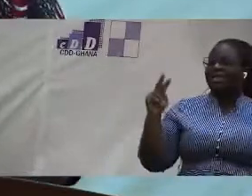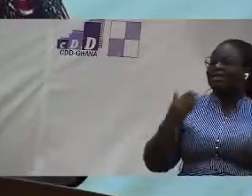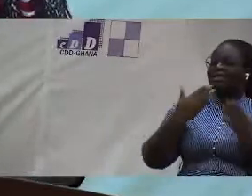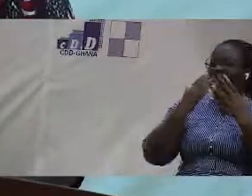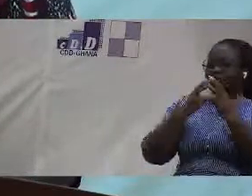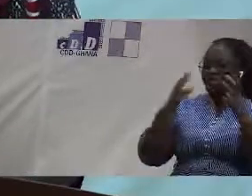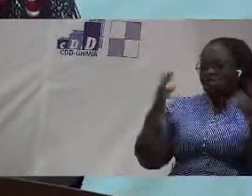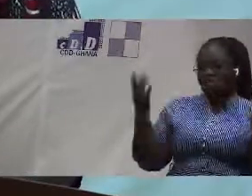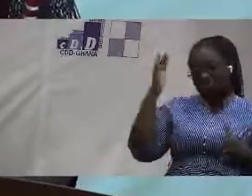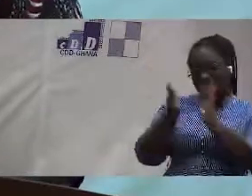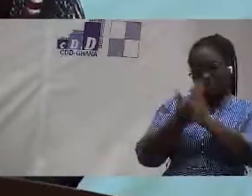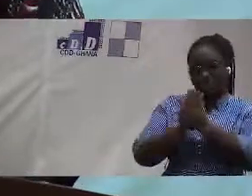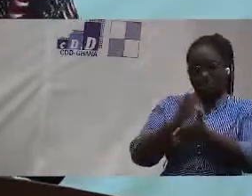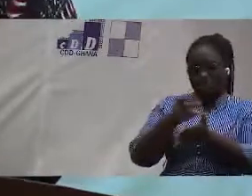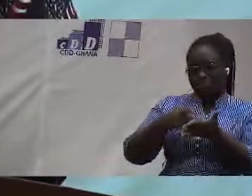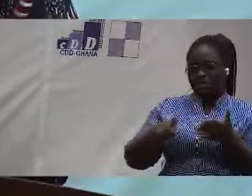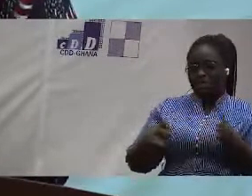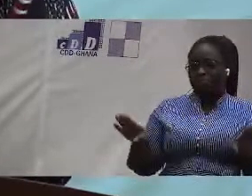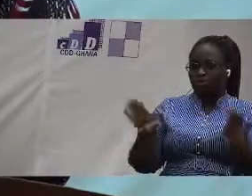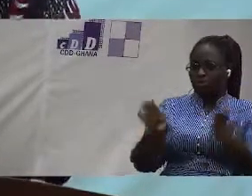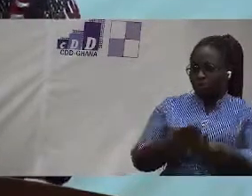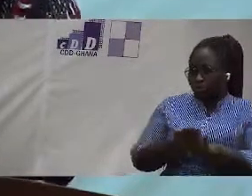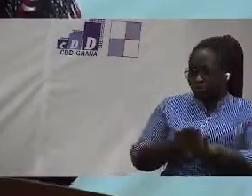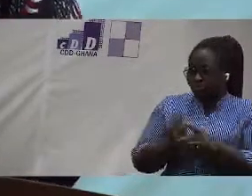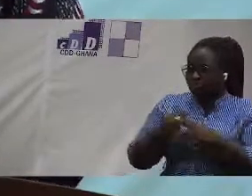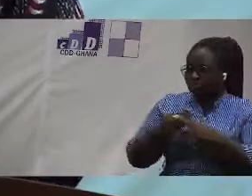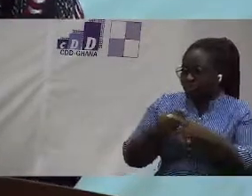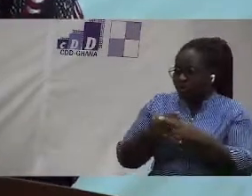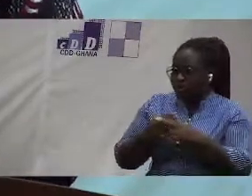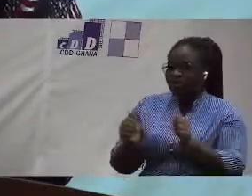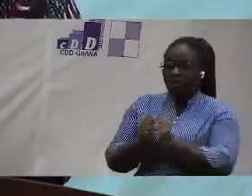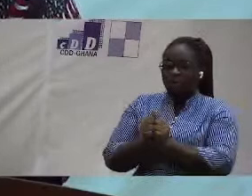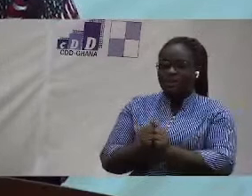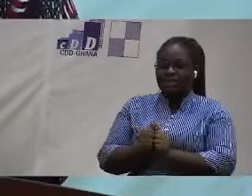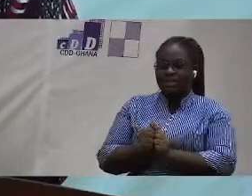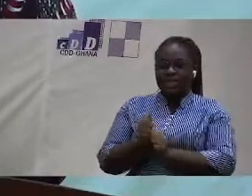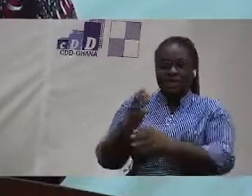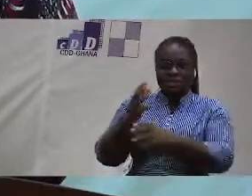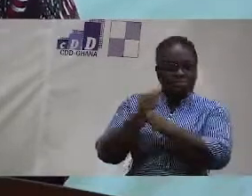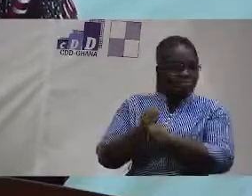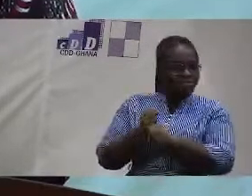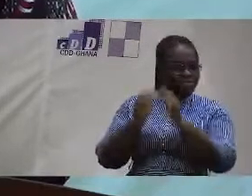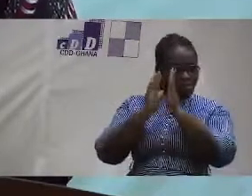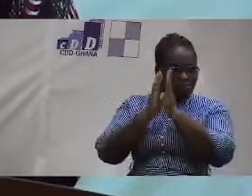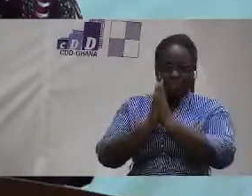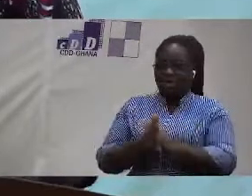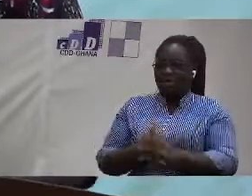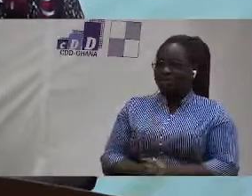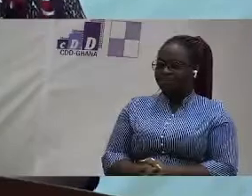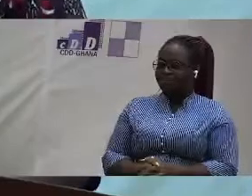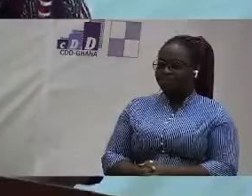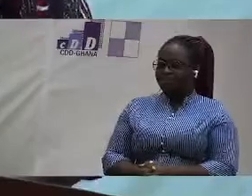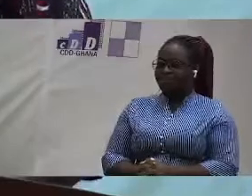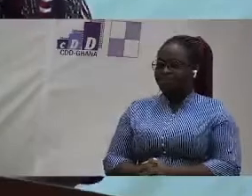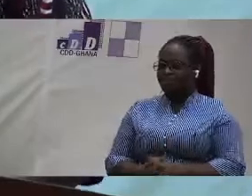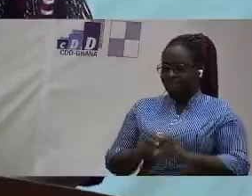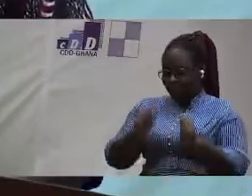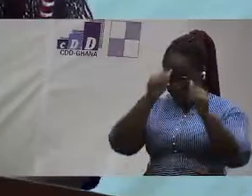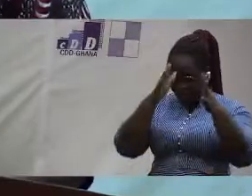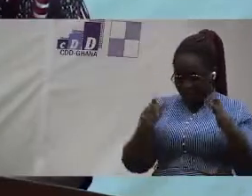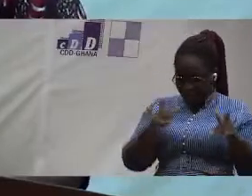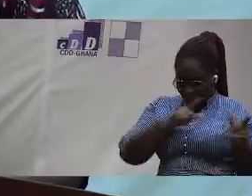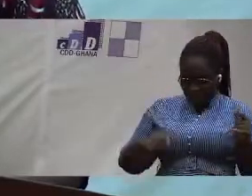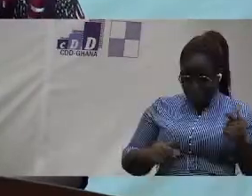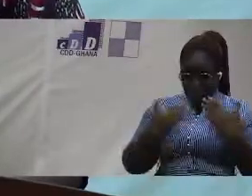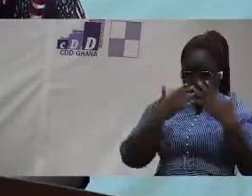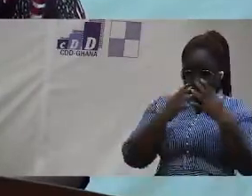so much for being a part of this event. We'll close shortly with a brief prayer. We started with a prayer. Father Lord,